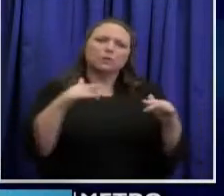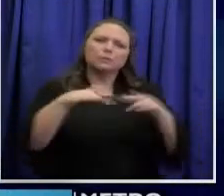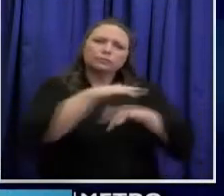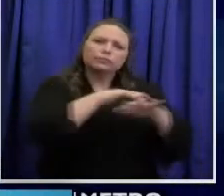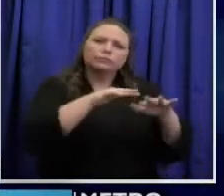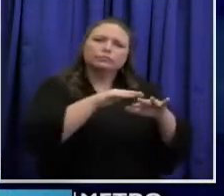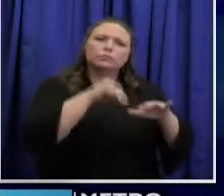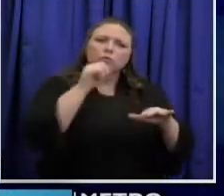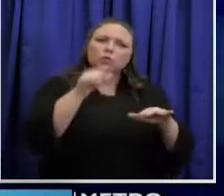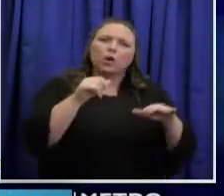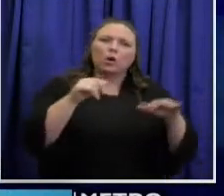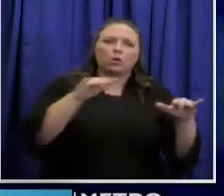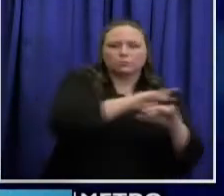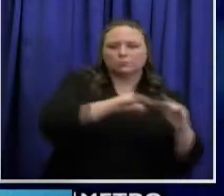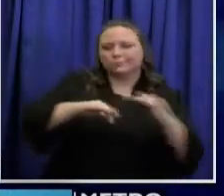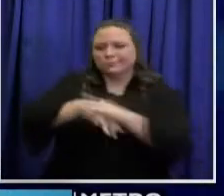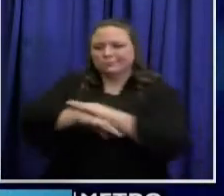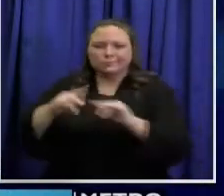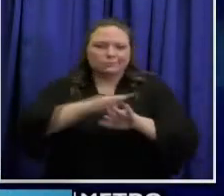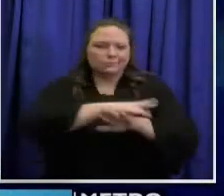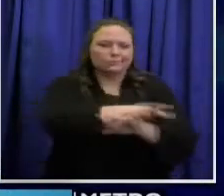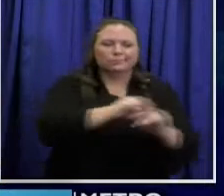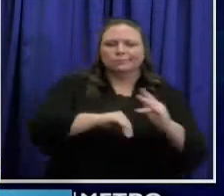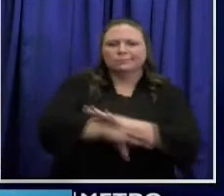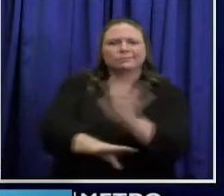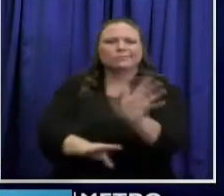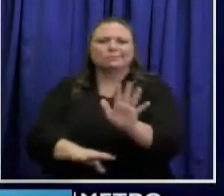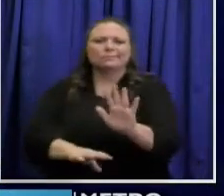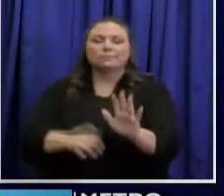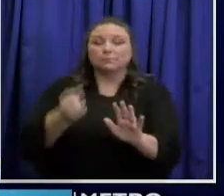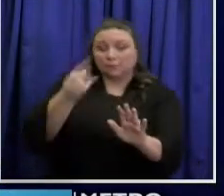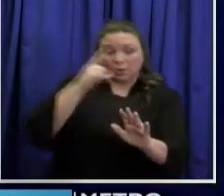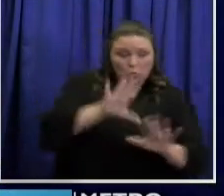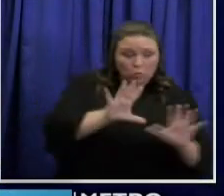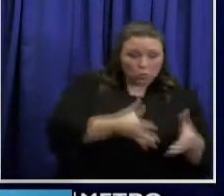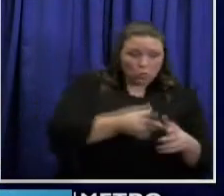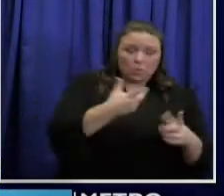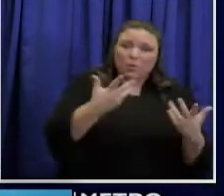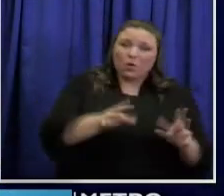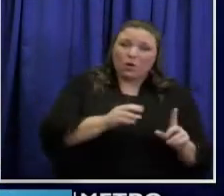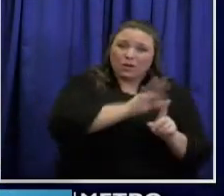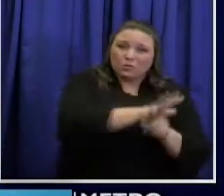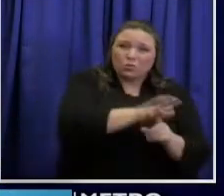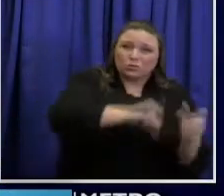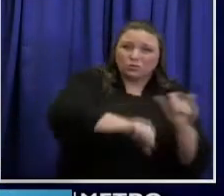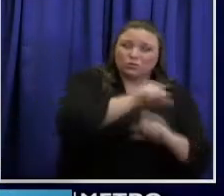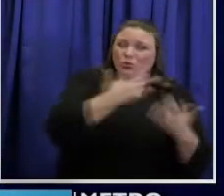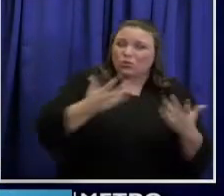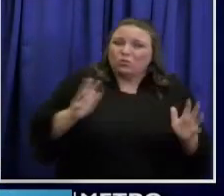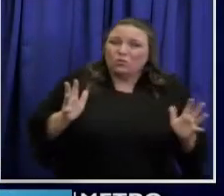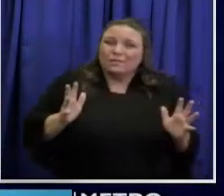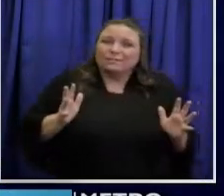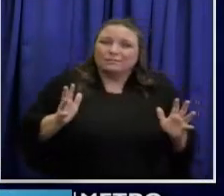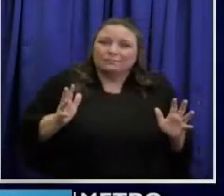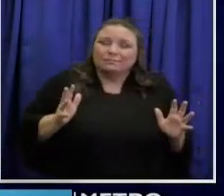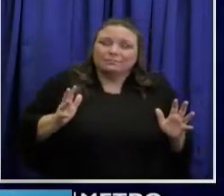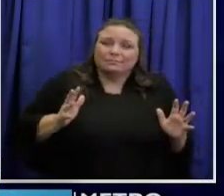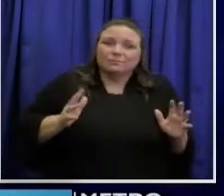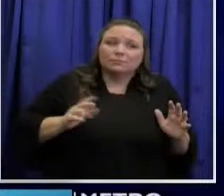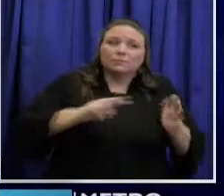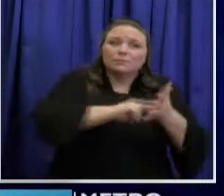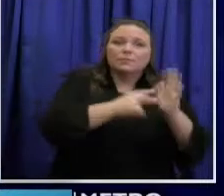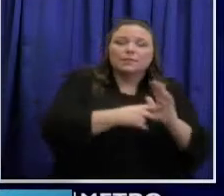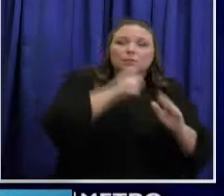and then don't go between clusters. Understand that within your cluster, you're exposing people already, they are exposed. So you're